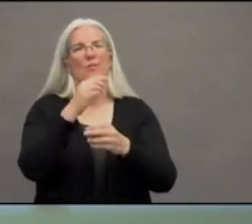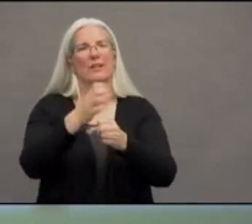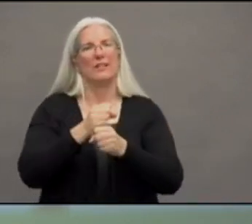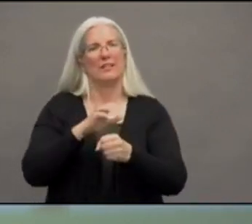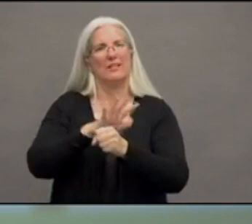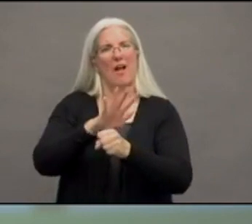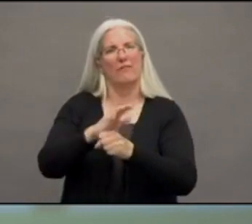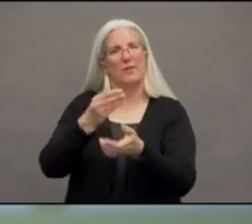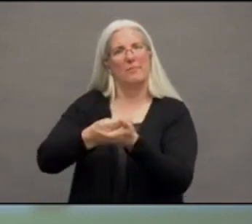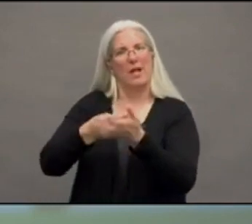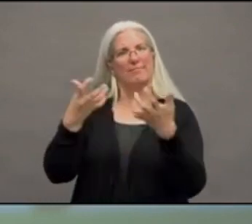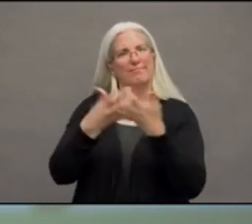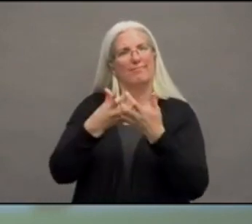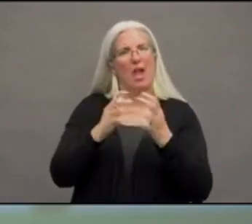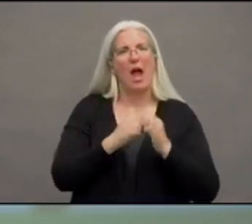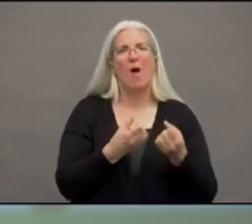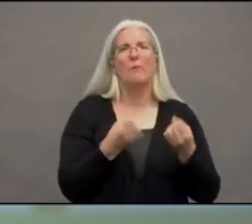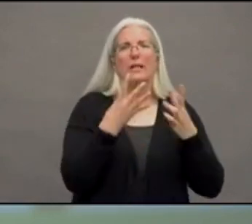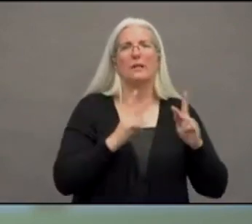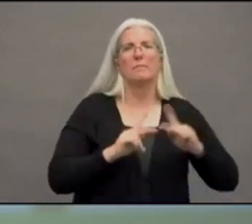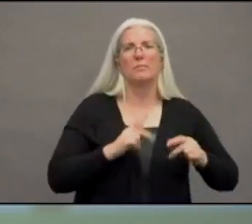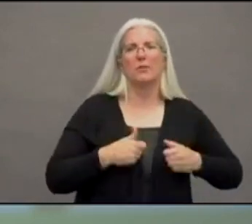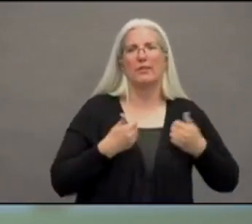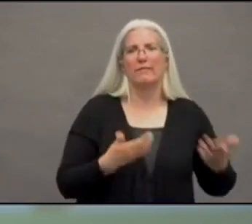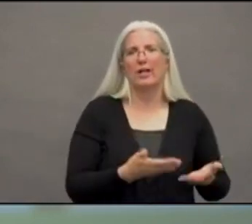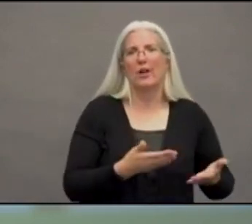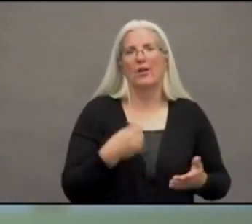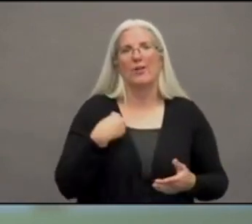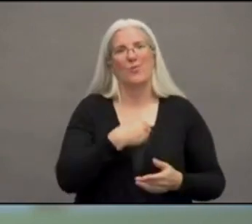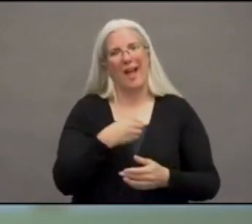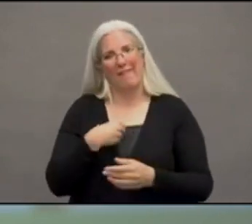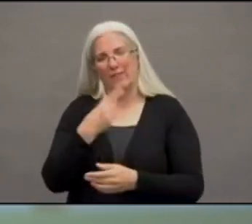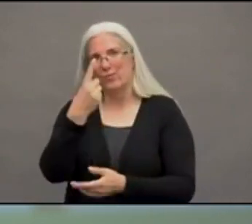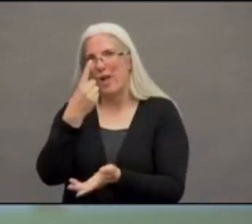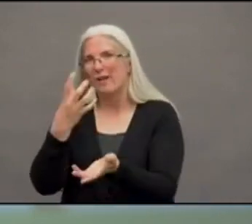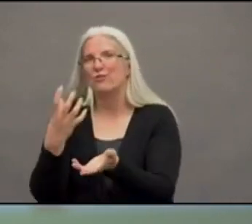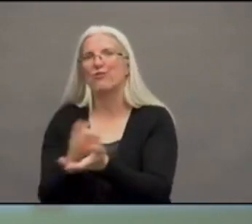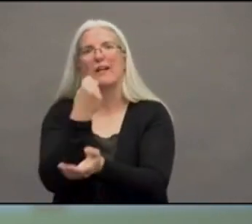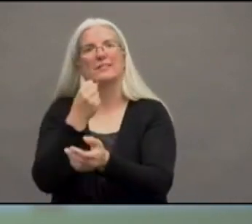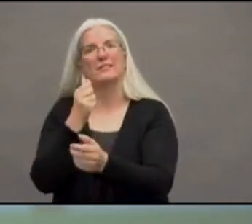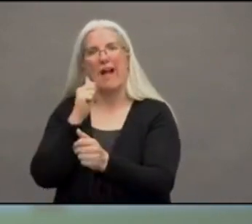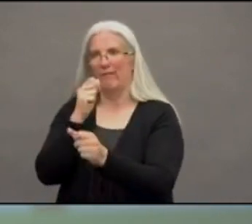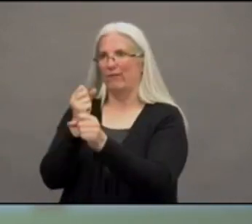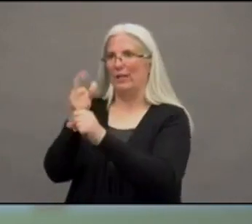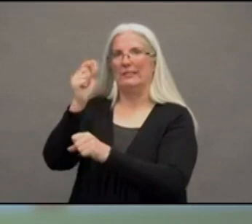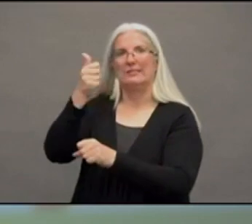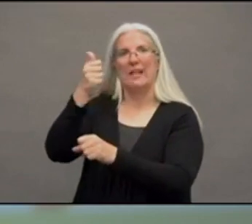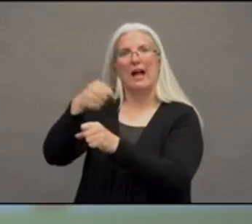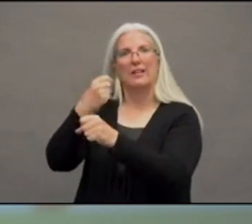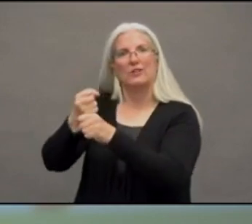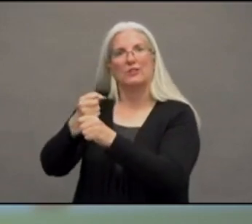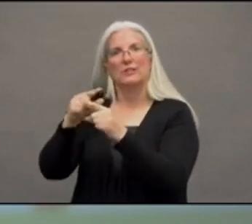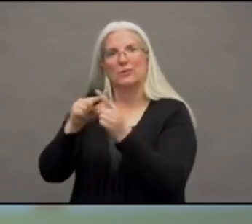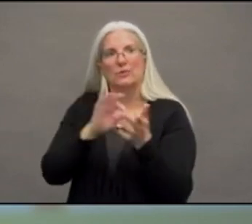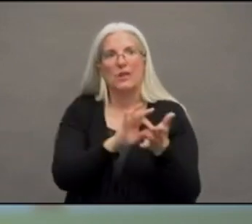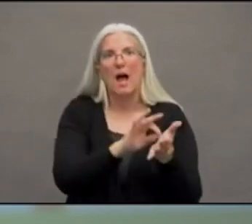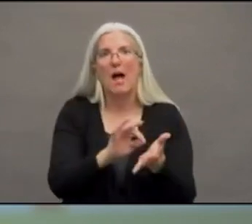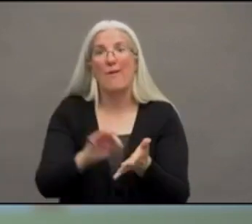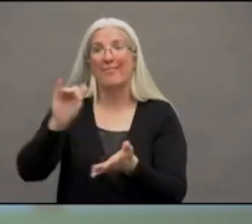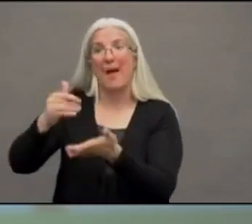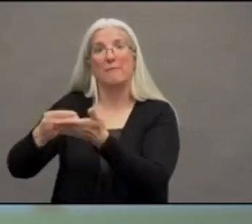10 years to set the level of funding for certain programs, like you mentioned, through emergency services,